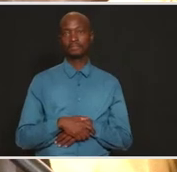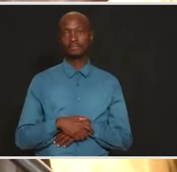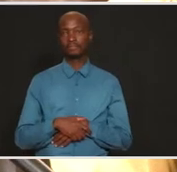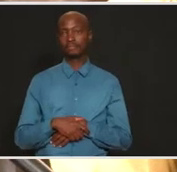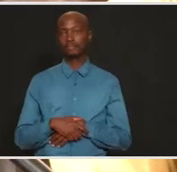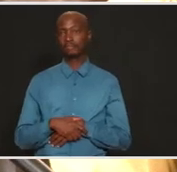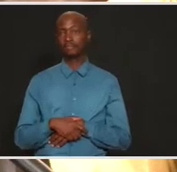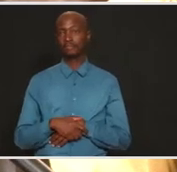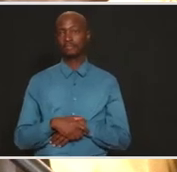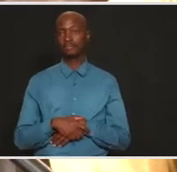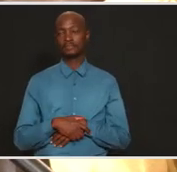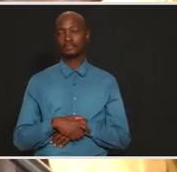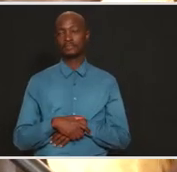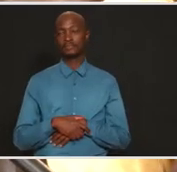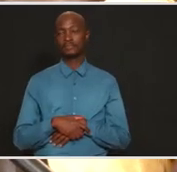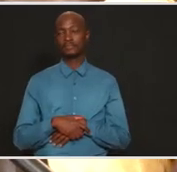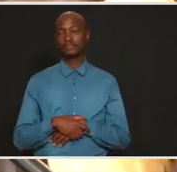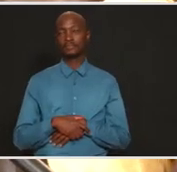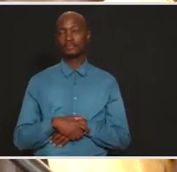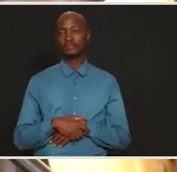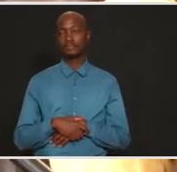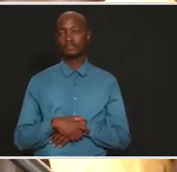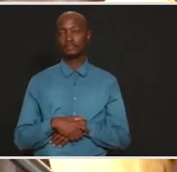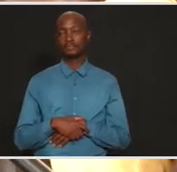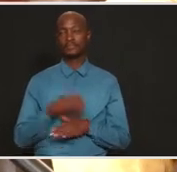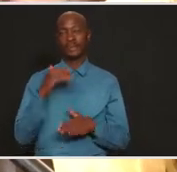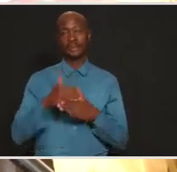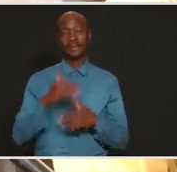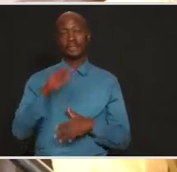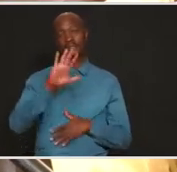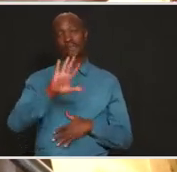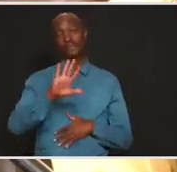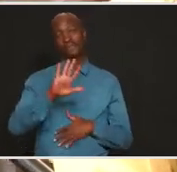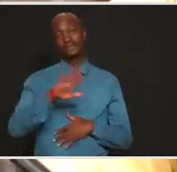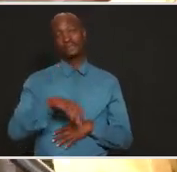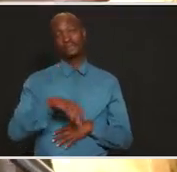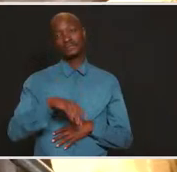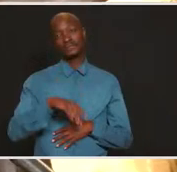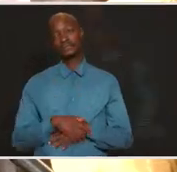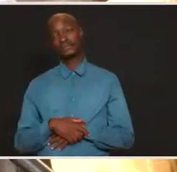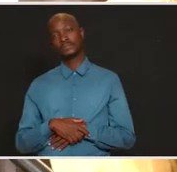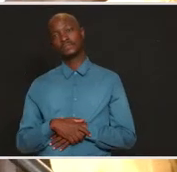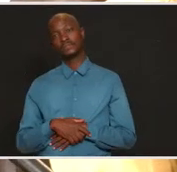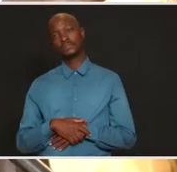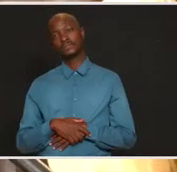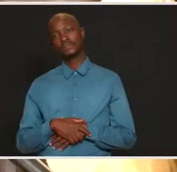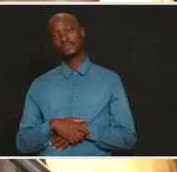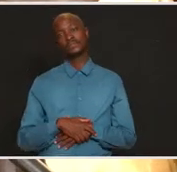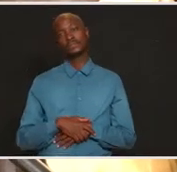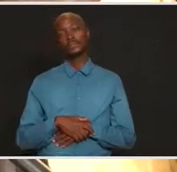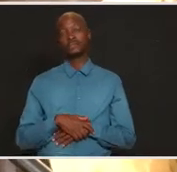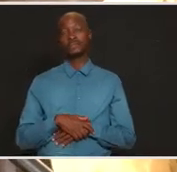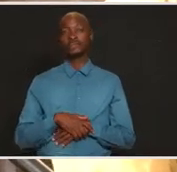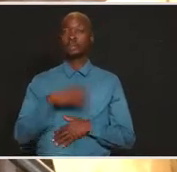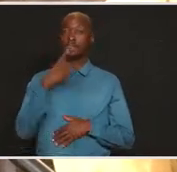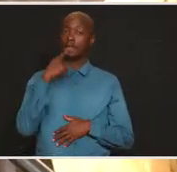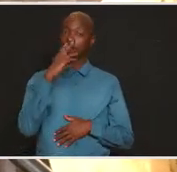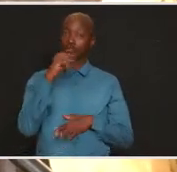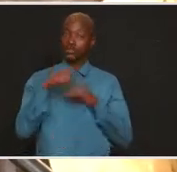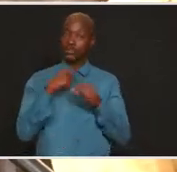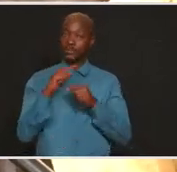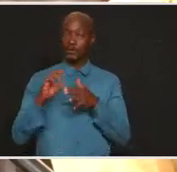okay the one that uh spoke I think it's page five yes it's page five uh the one that says uh